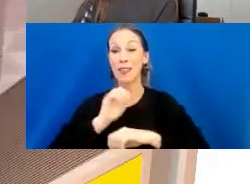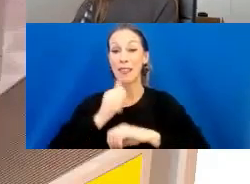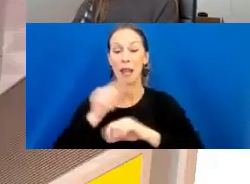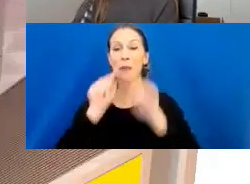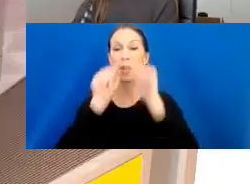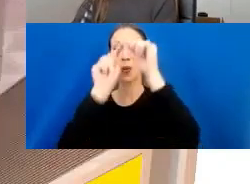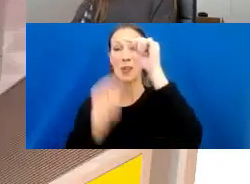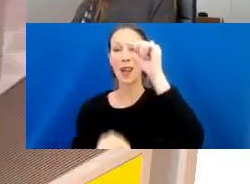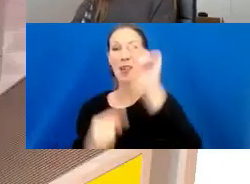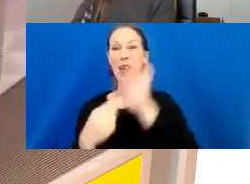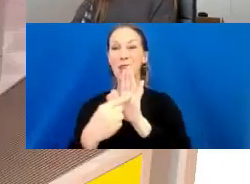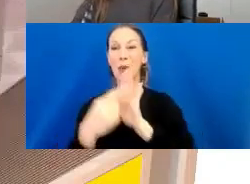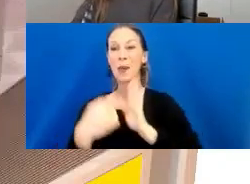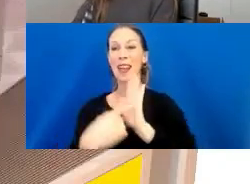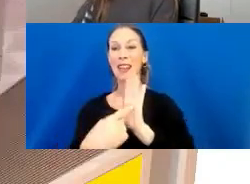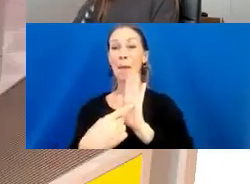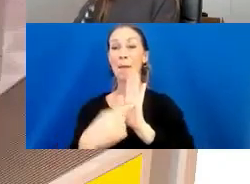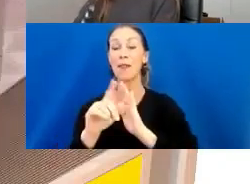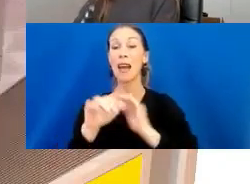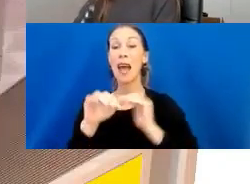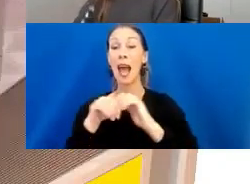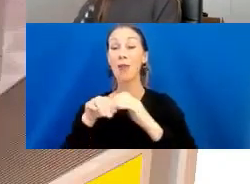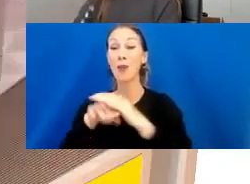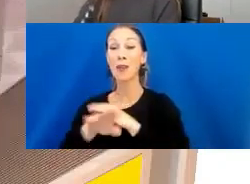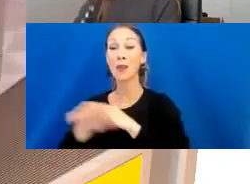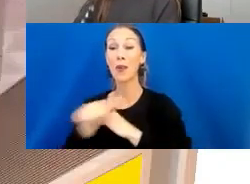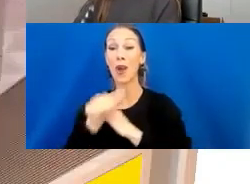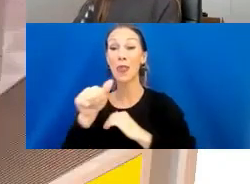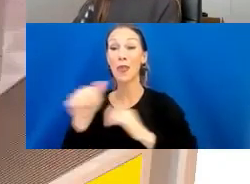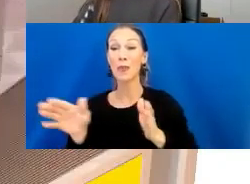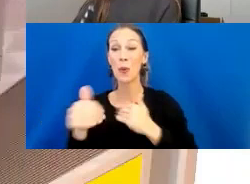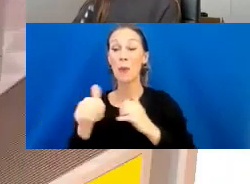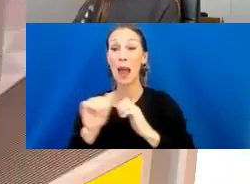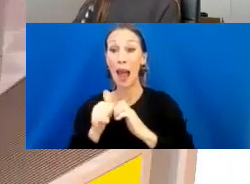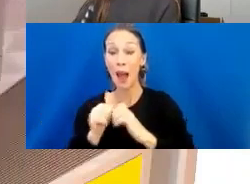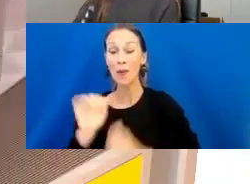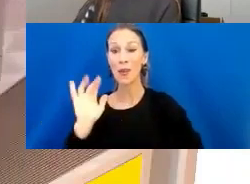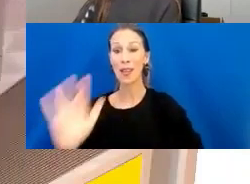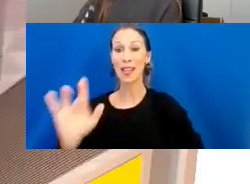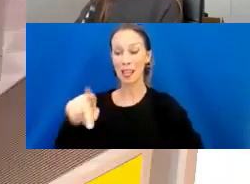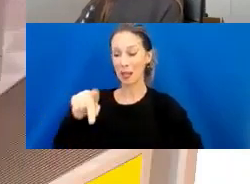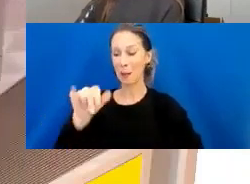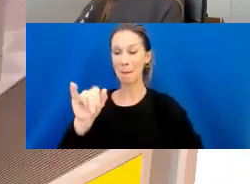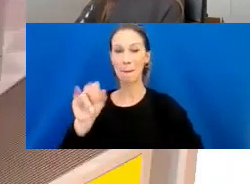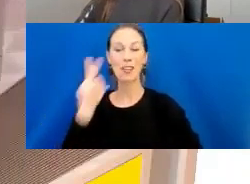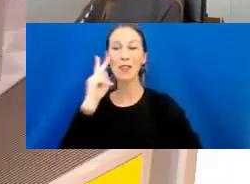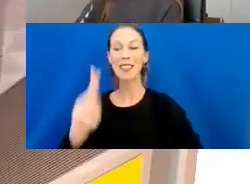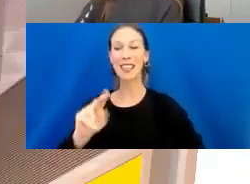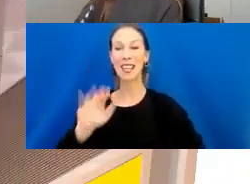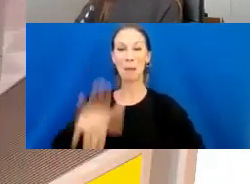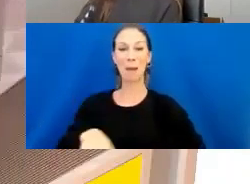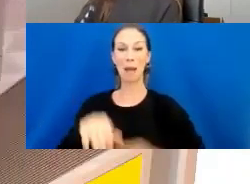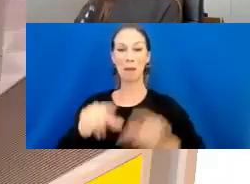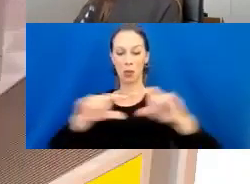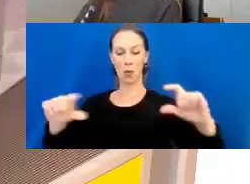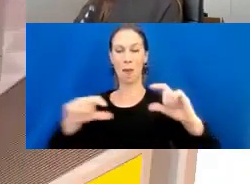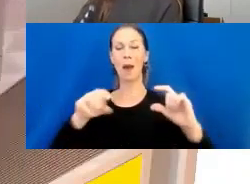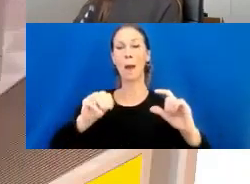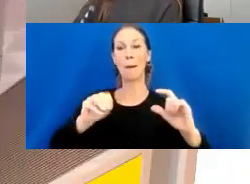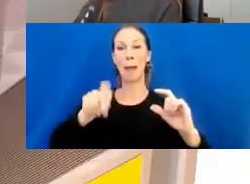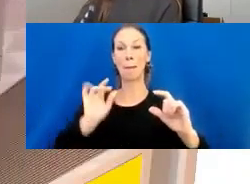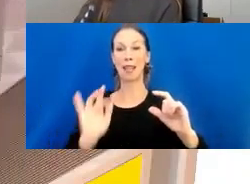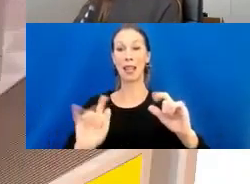like to enter another room by clicking on a pin. So by clicking the map in the bottom toolbar, I'm going to locate the